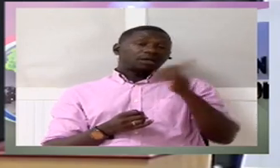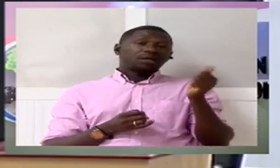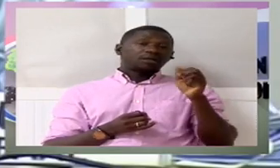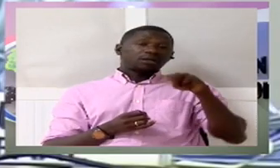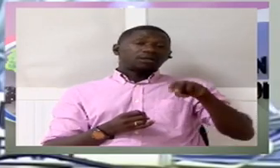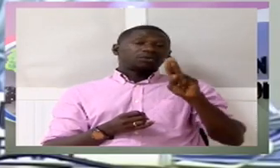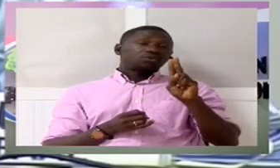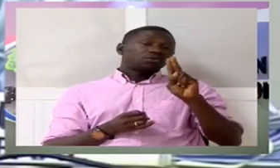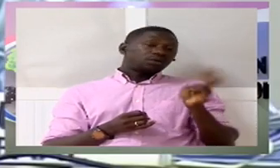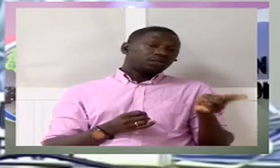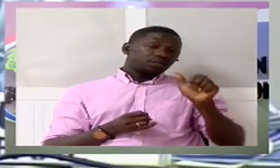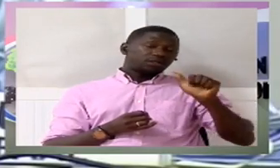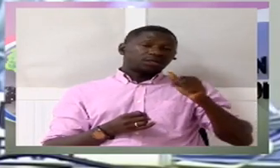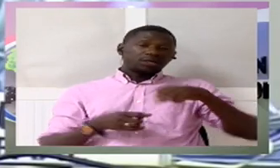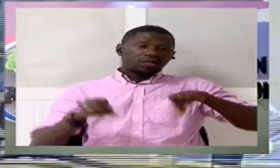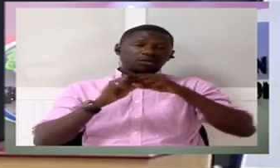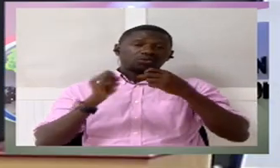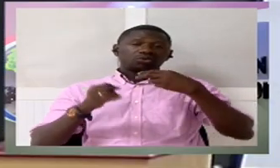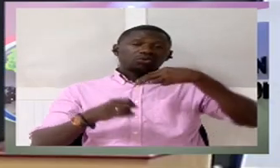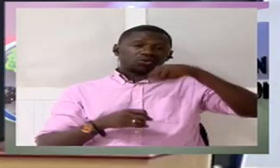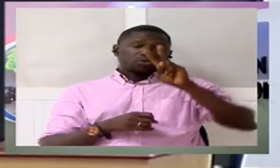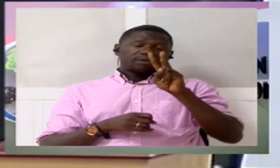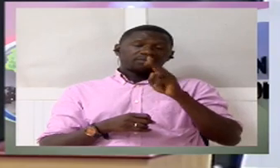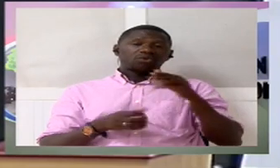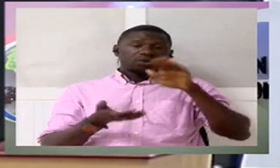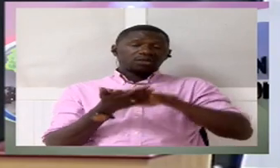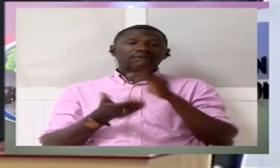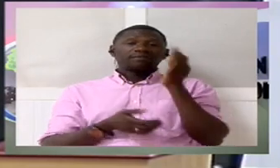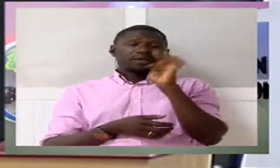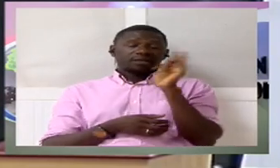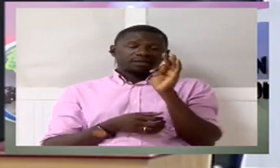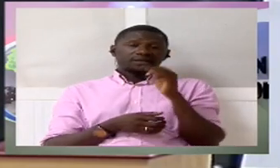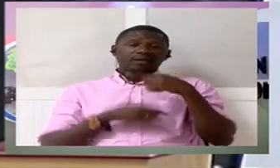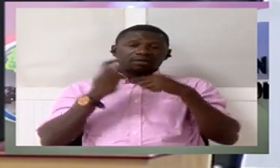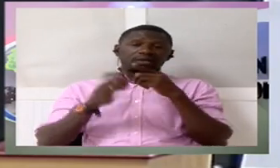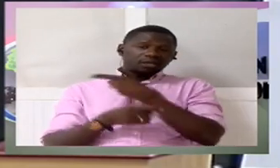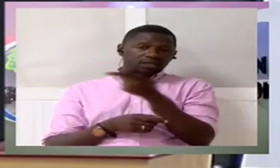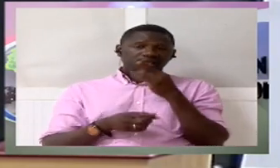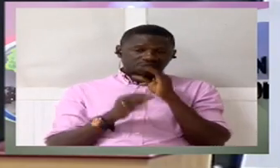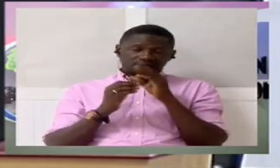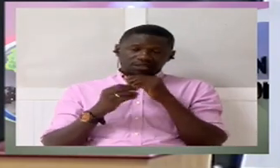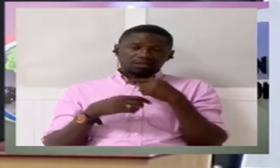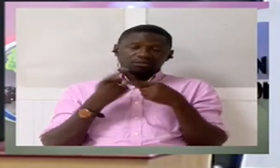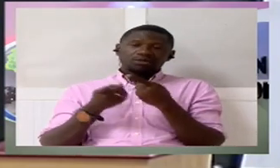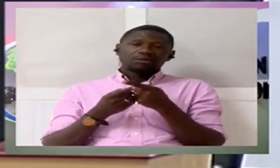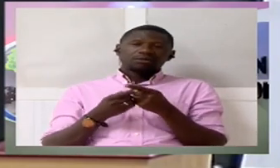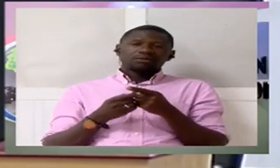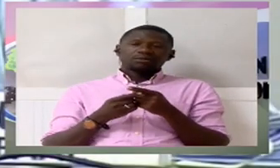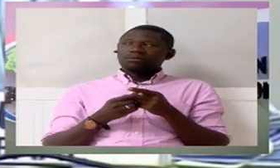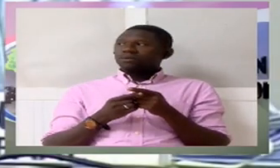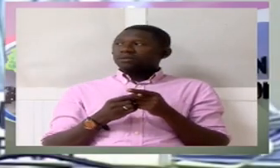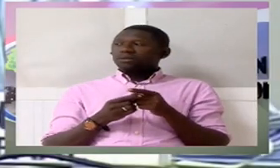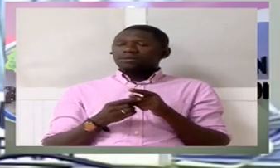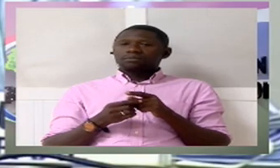came there with Nua around 12 o'clock on that Friday. Yo, biri yo fo. After they said that, Baba balu afisiatale. Baba was getting